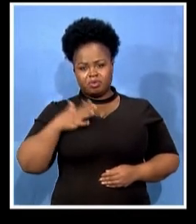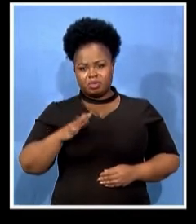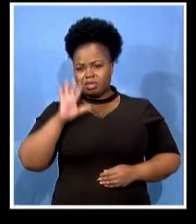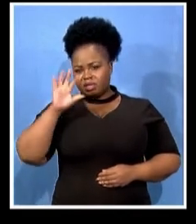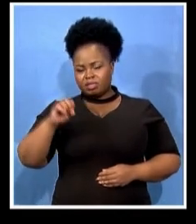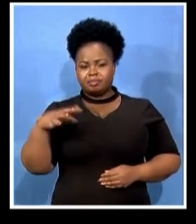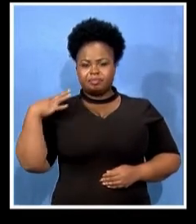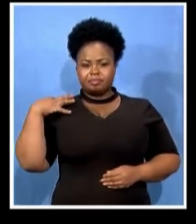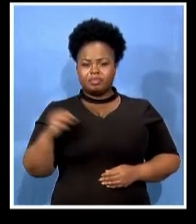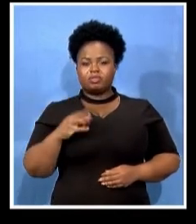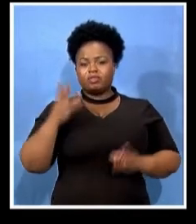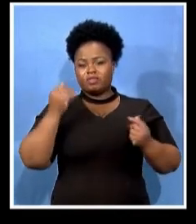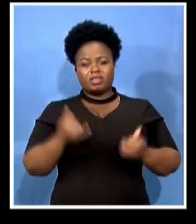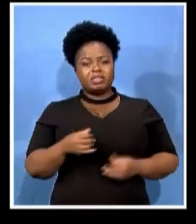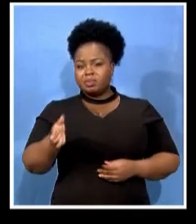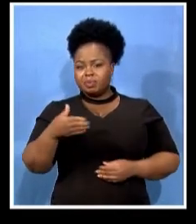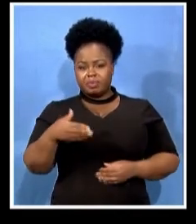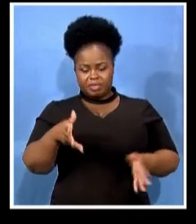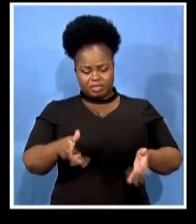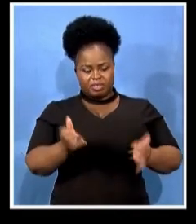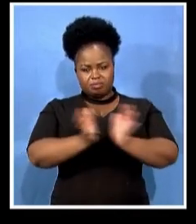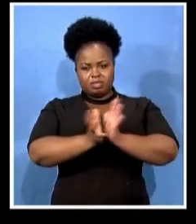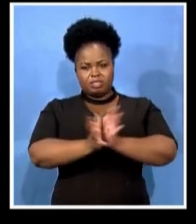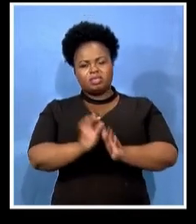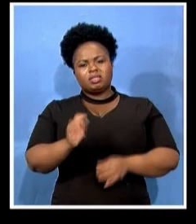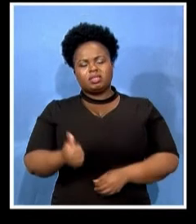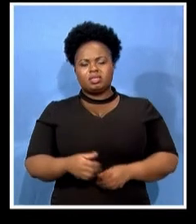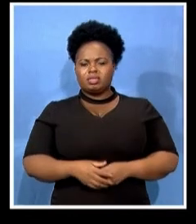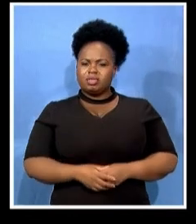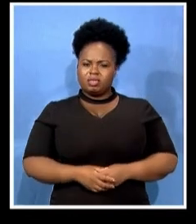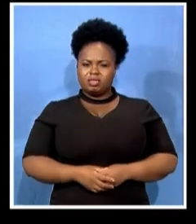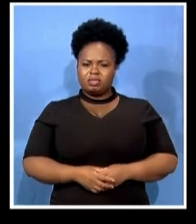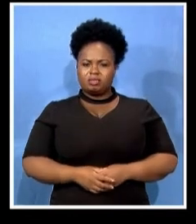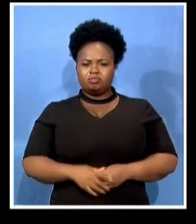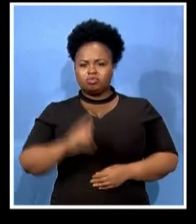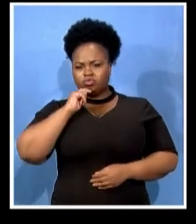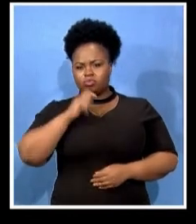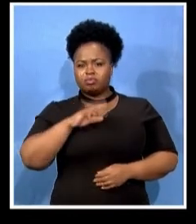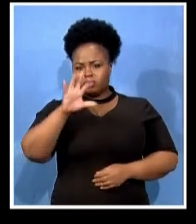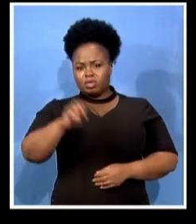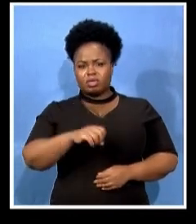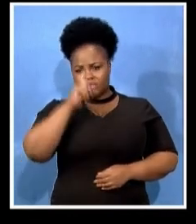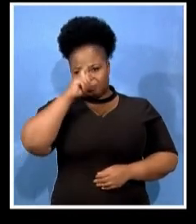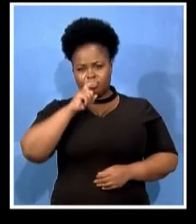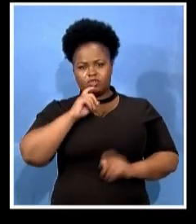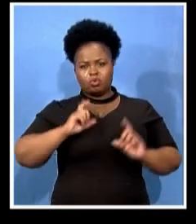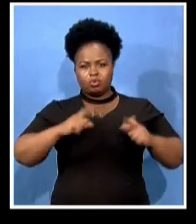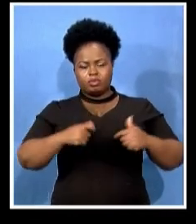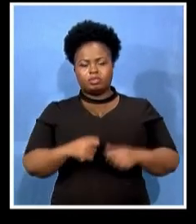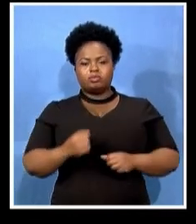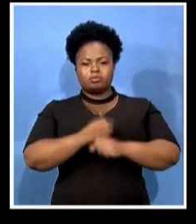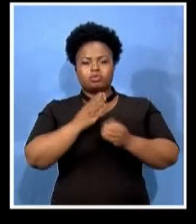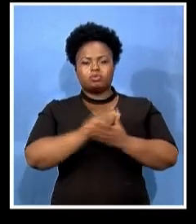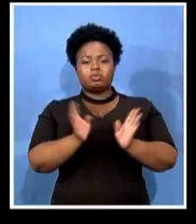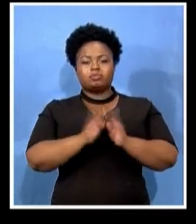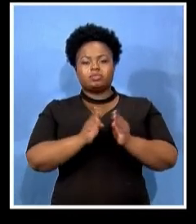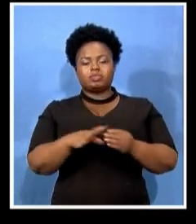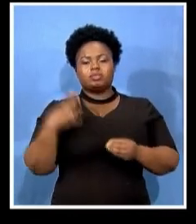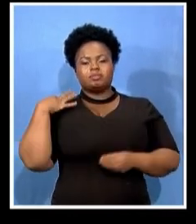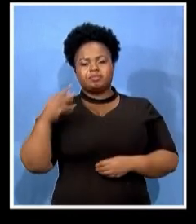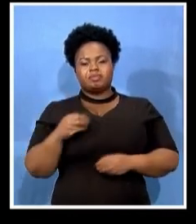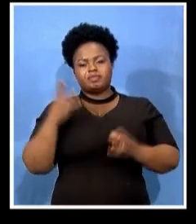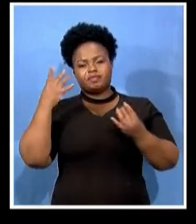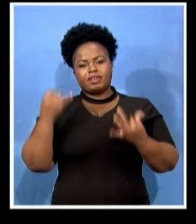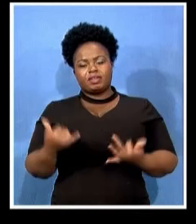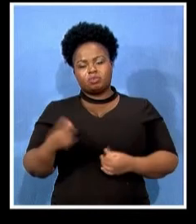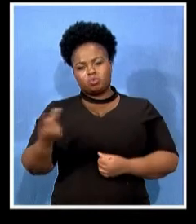then primary to ask the Portfolio Committee to ensure that we have a meeting with the Minister of Finance as well, because some of these questions